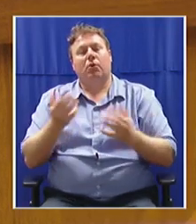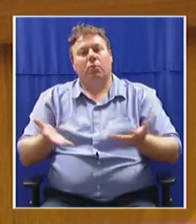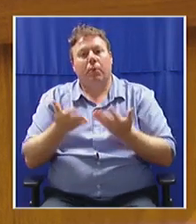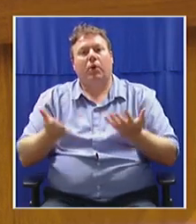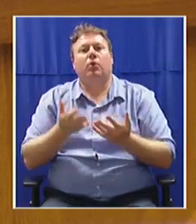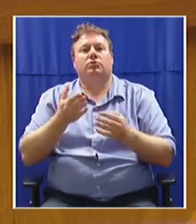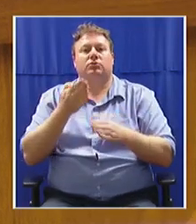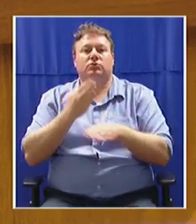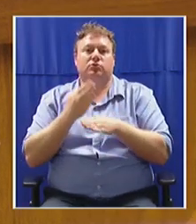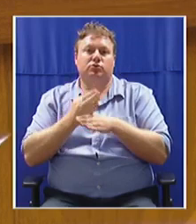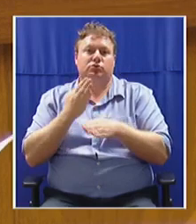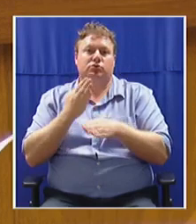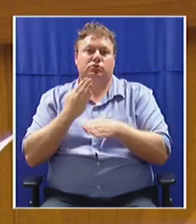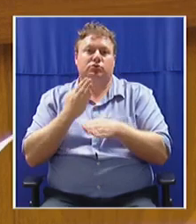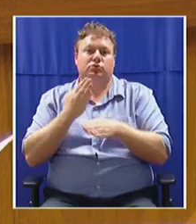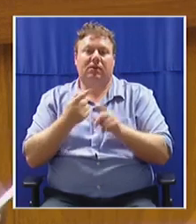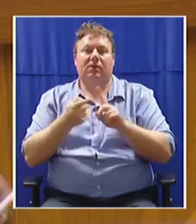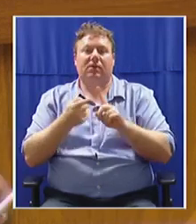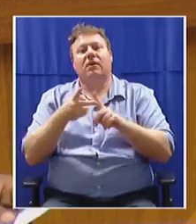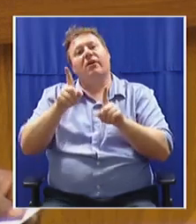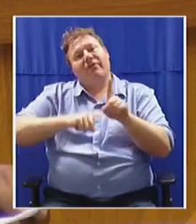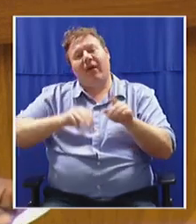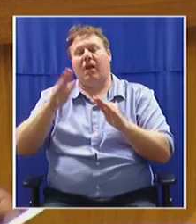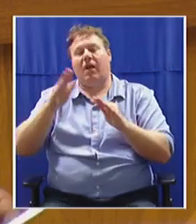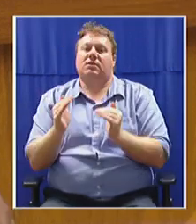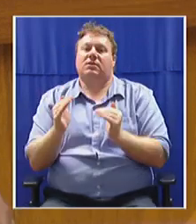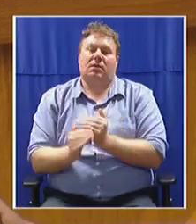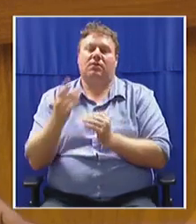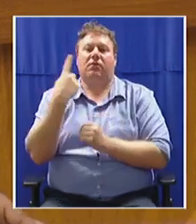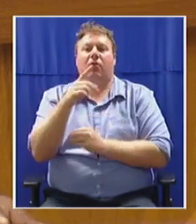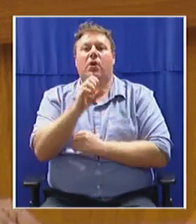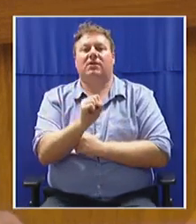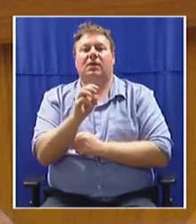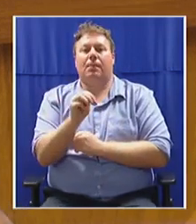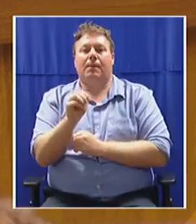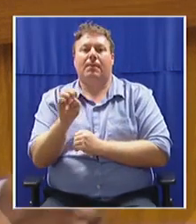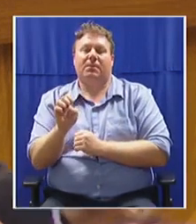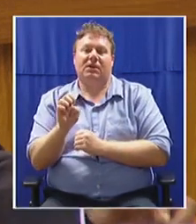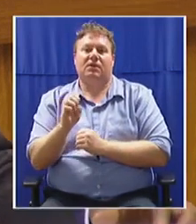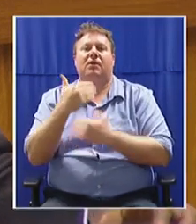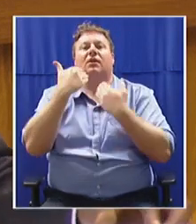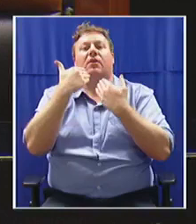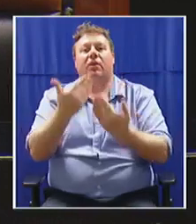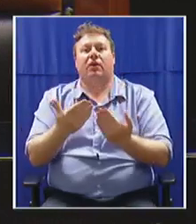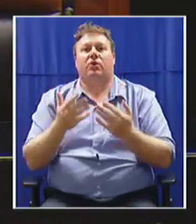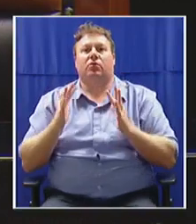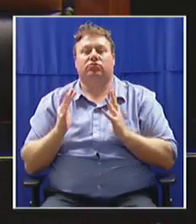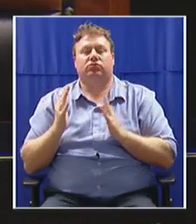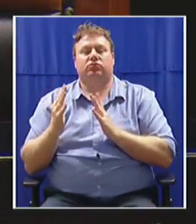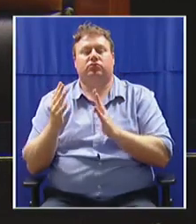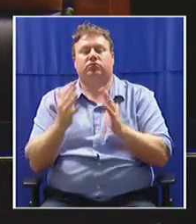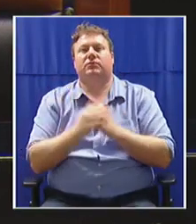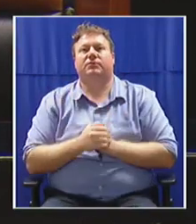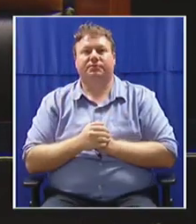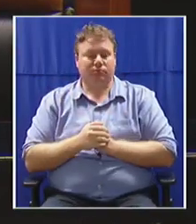reduce failure rate of our SMMEs. Thank you very much, Honorable Speaker.